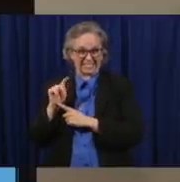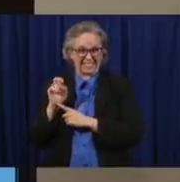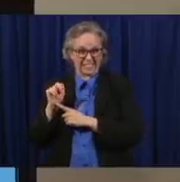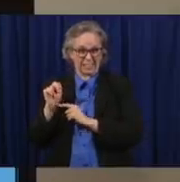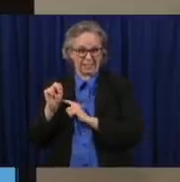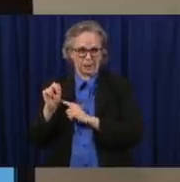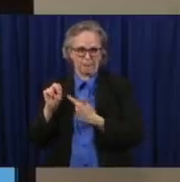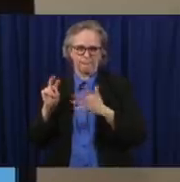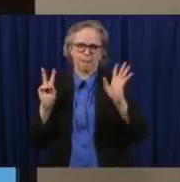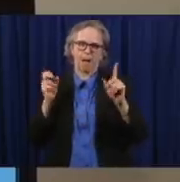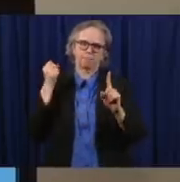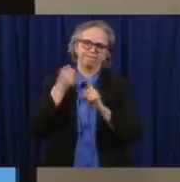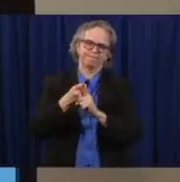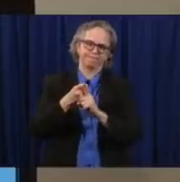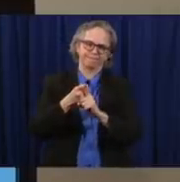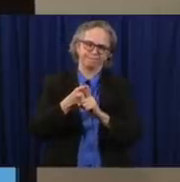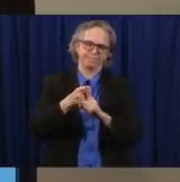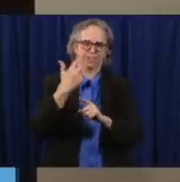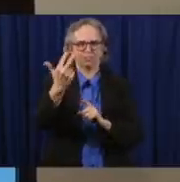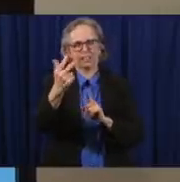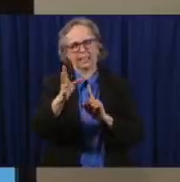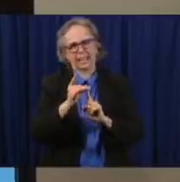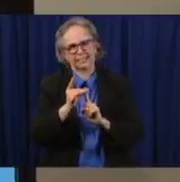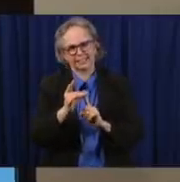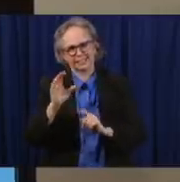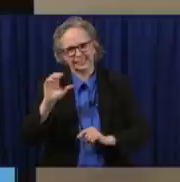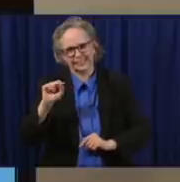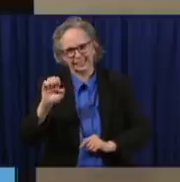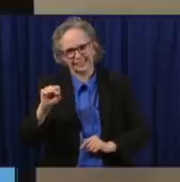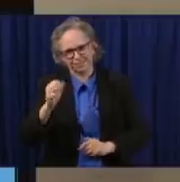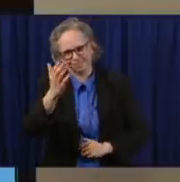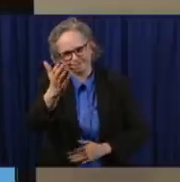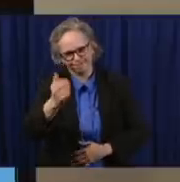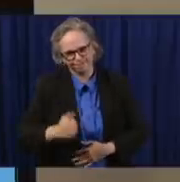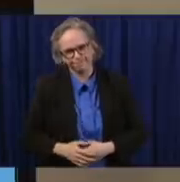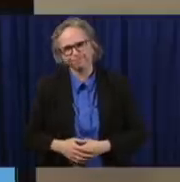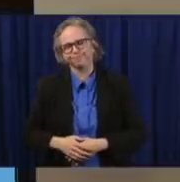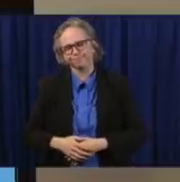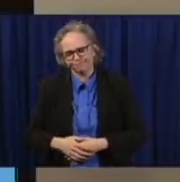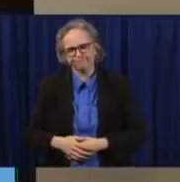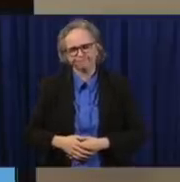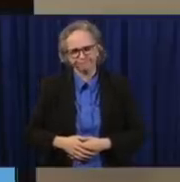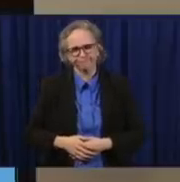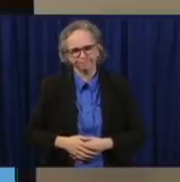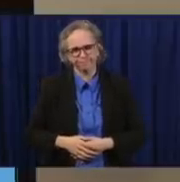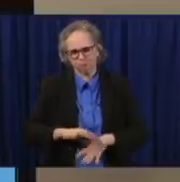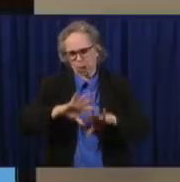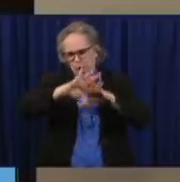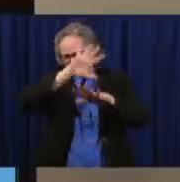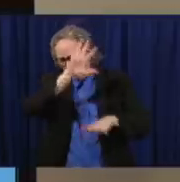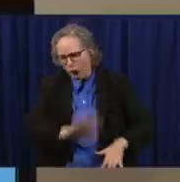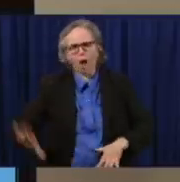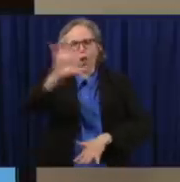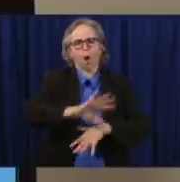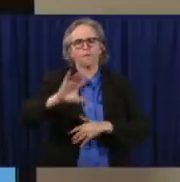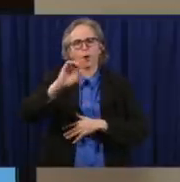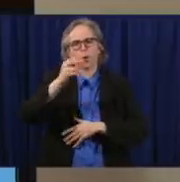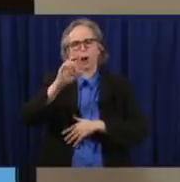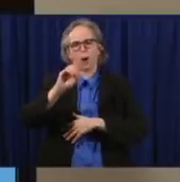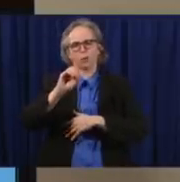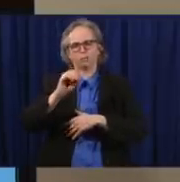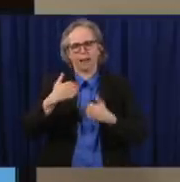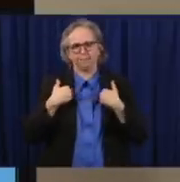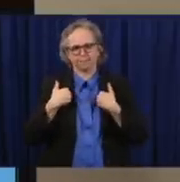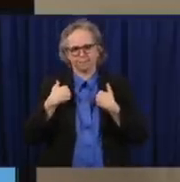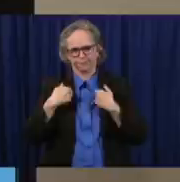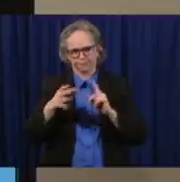next slide. Thanks, Eric, in all counties. We still have that age range, less